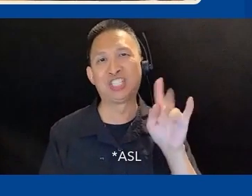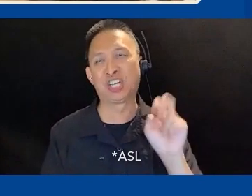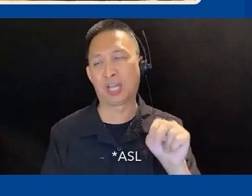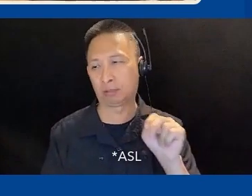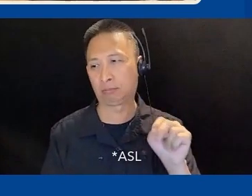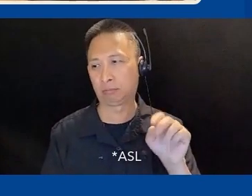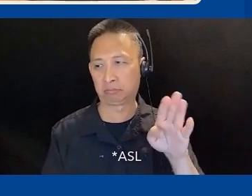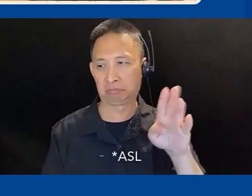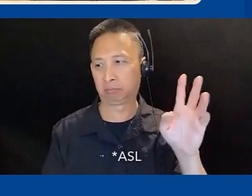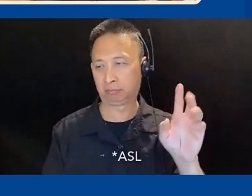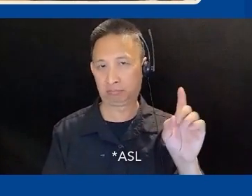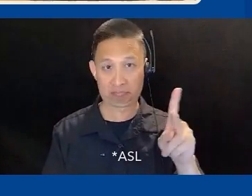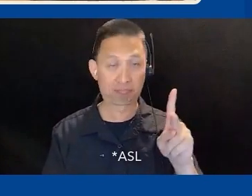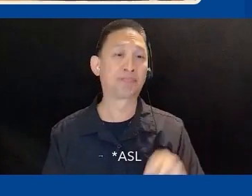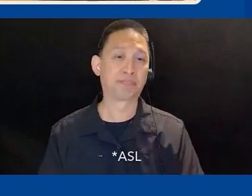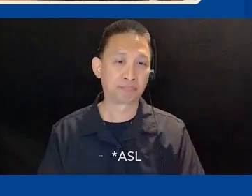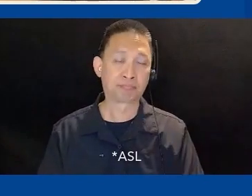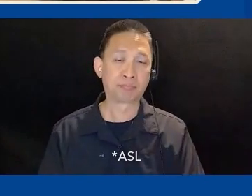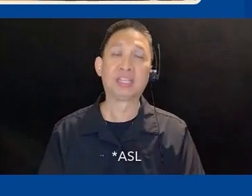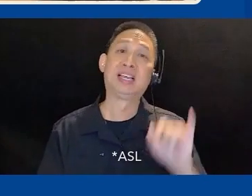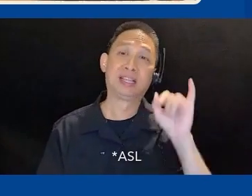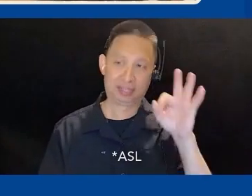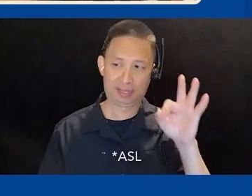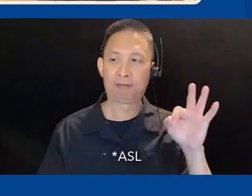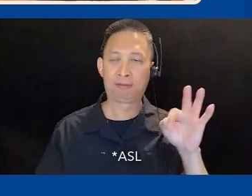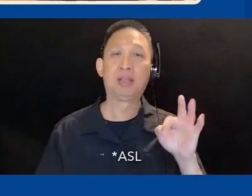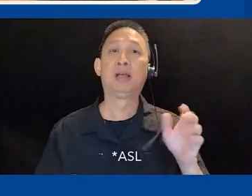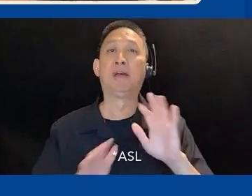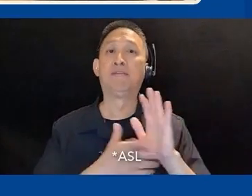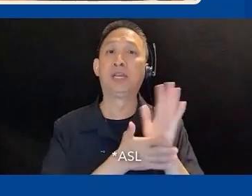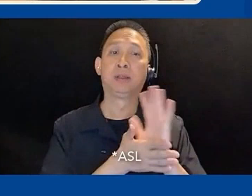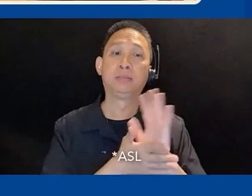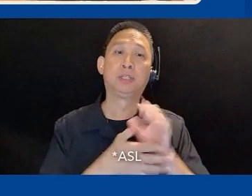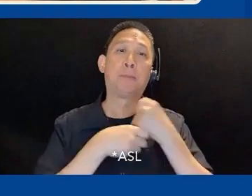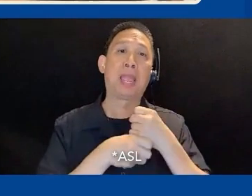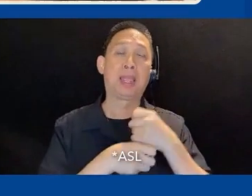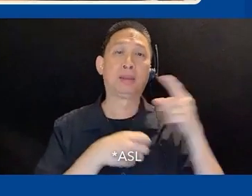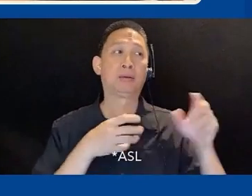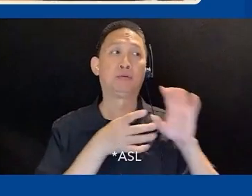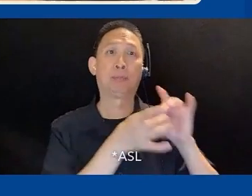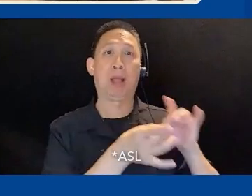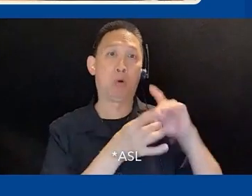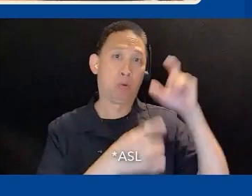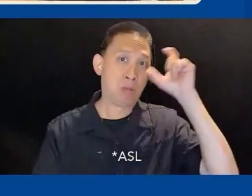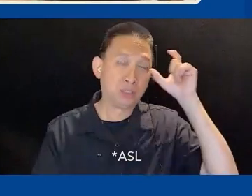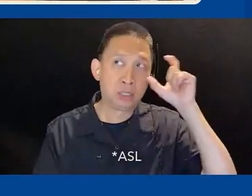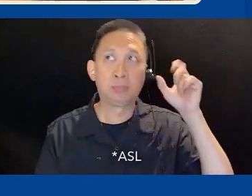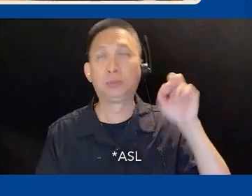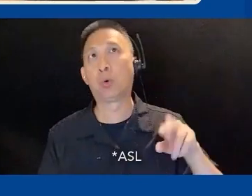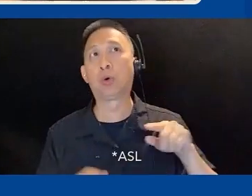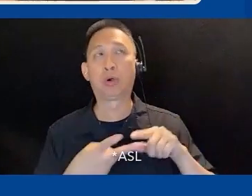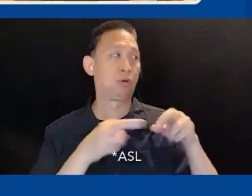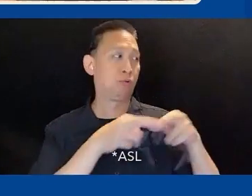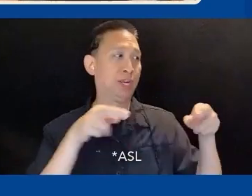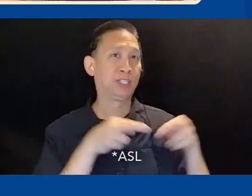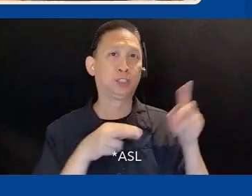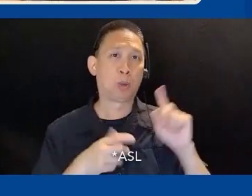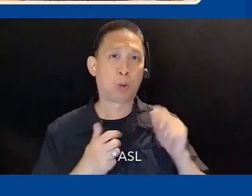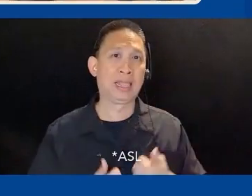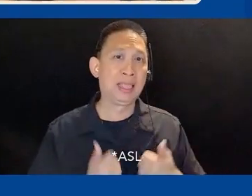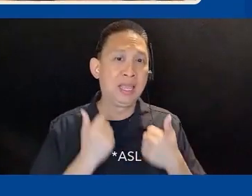so if there are films that are being produced about Muslims or the regions where some of us come